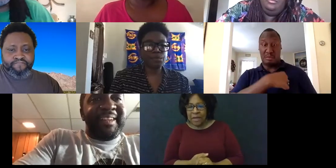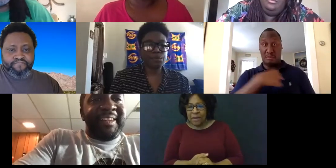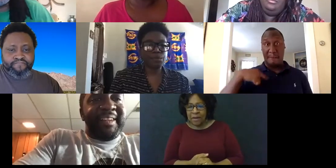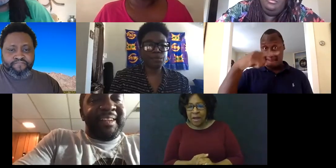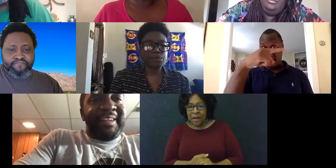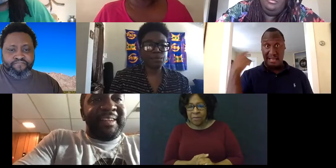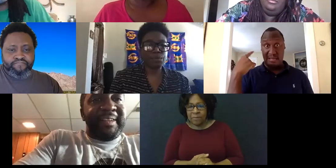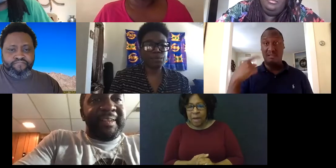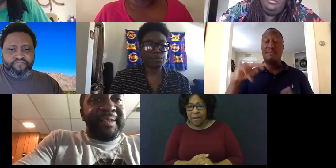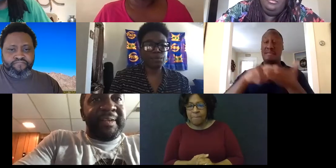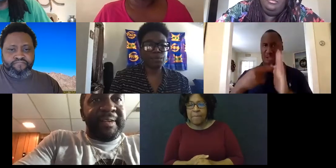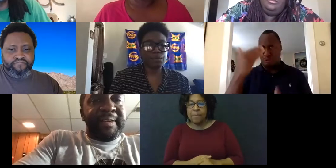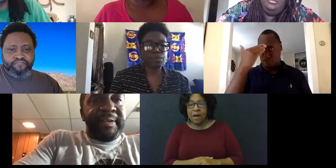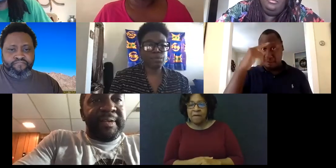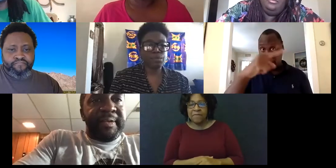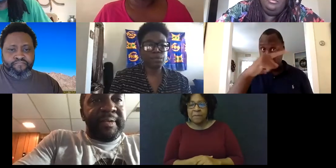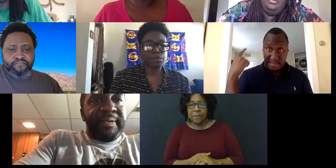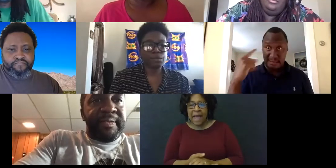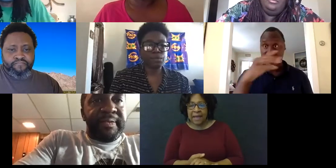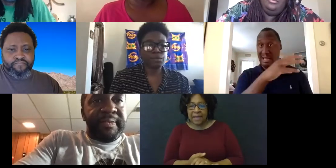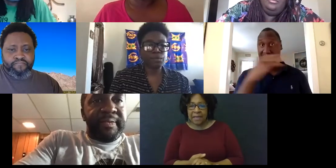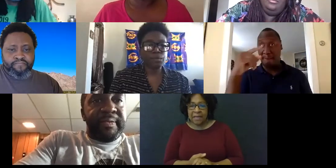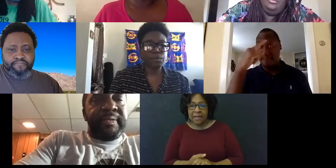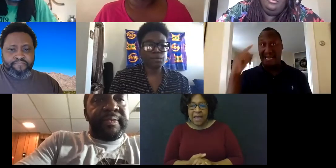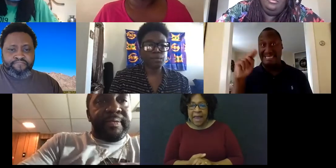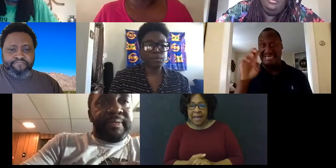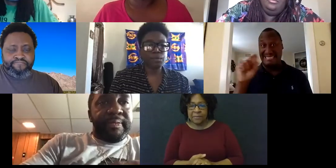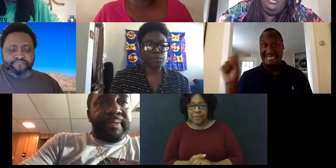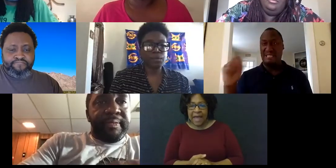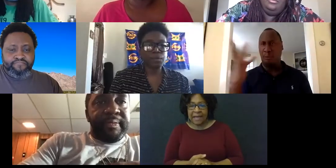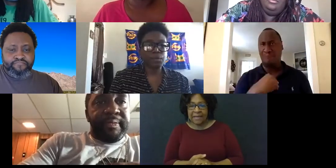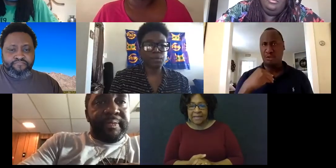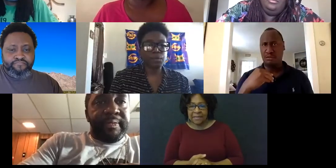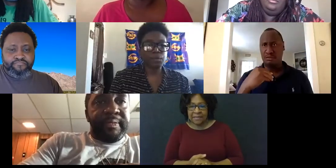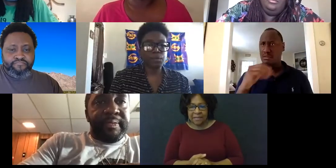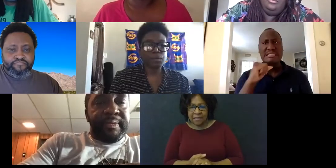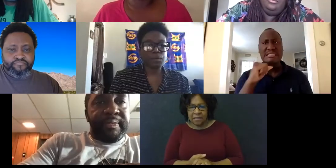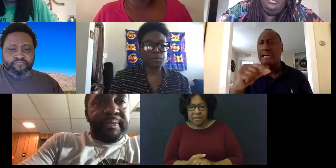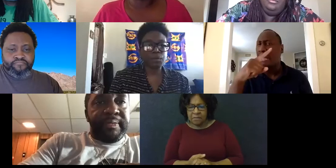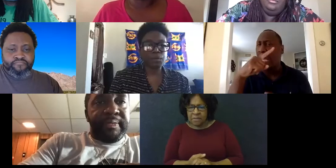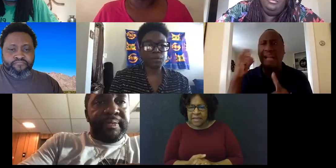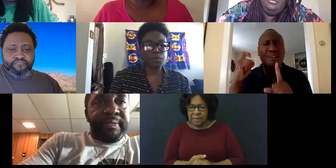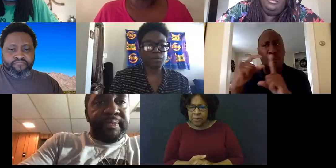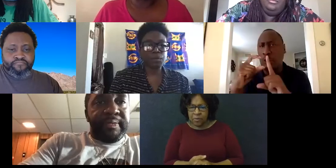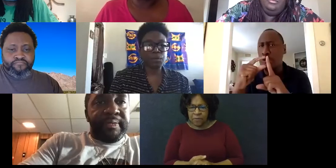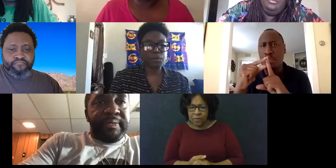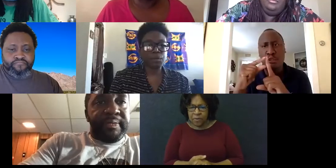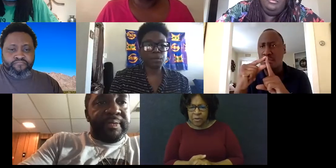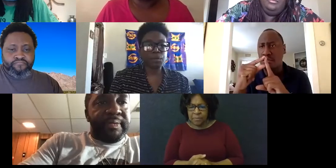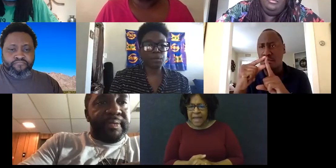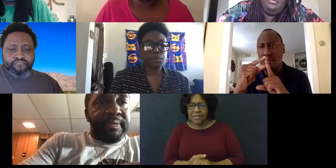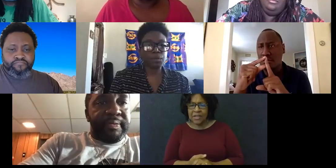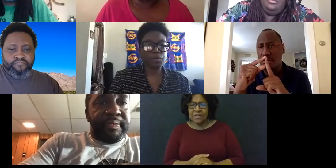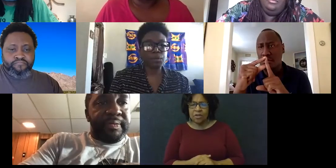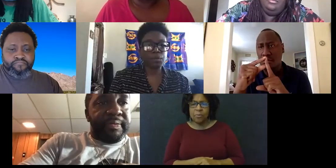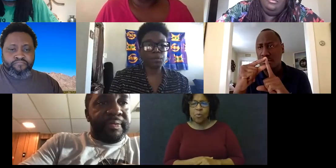we, I'm a member of the Black and Black Be Beautiful.